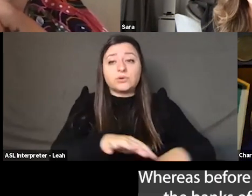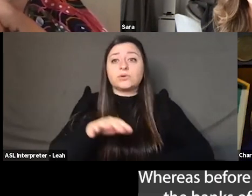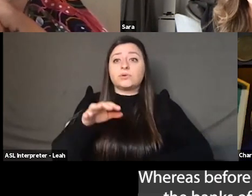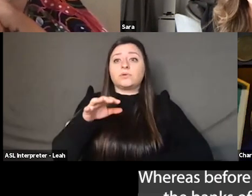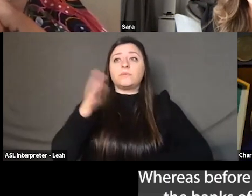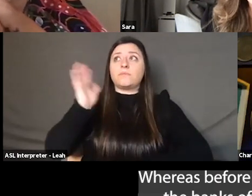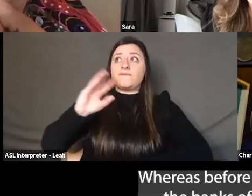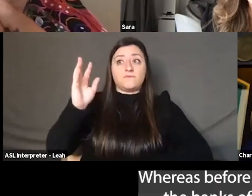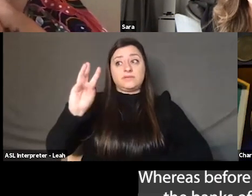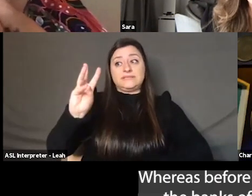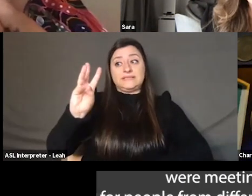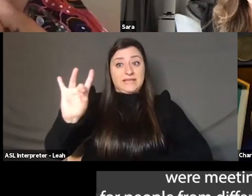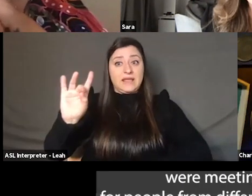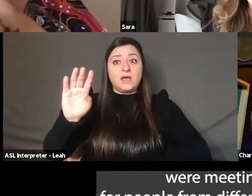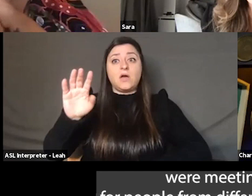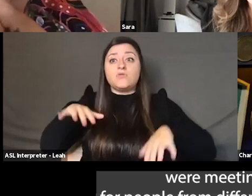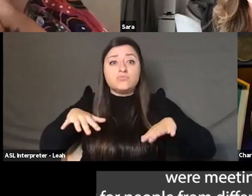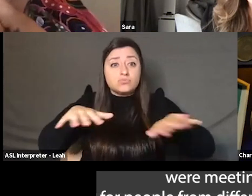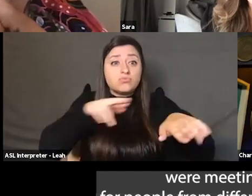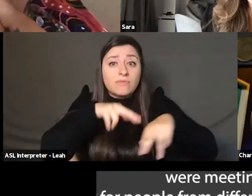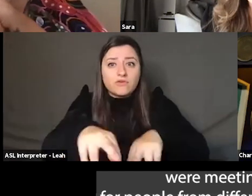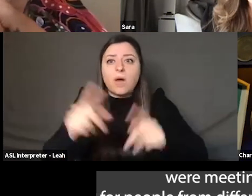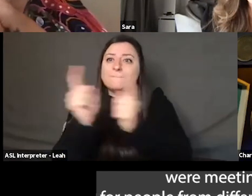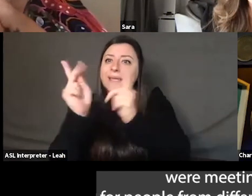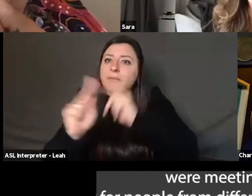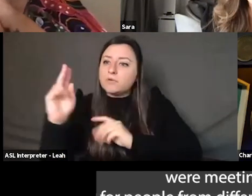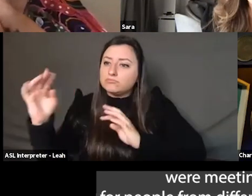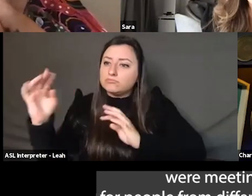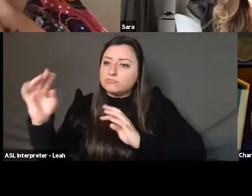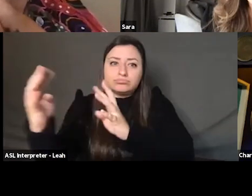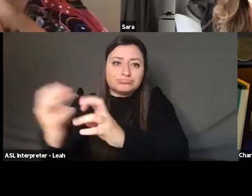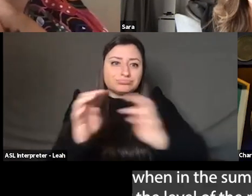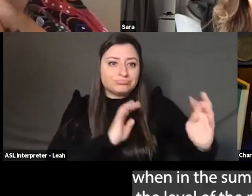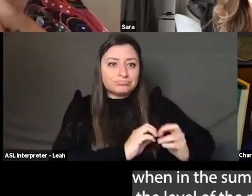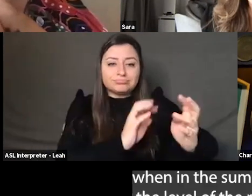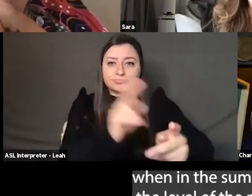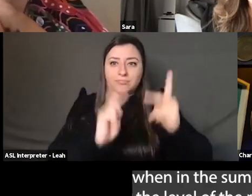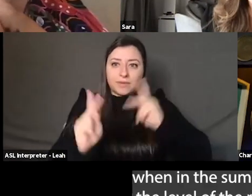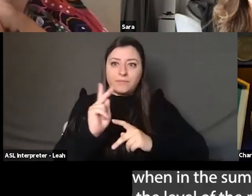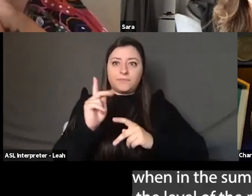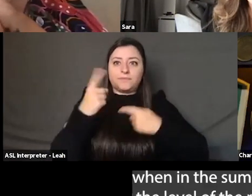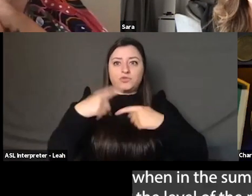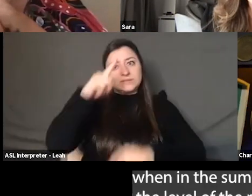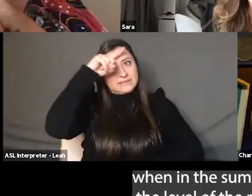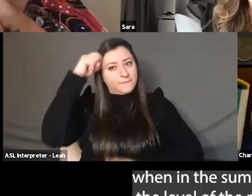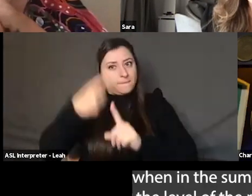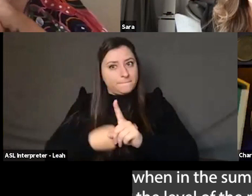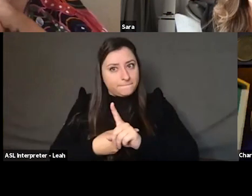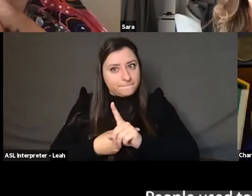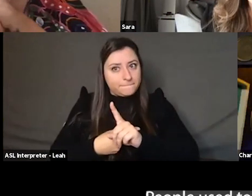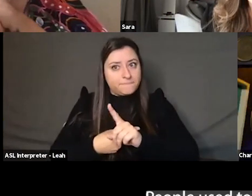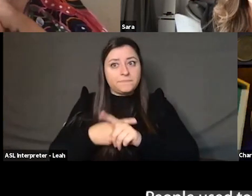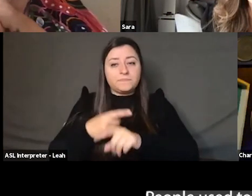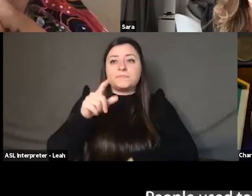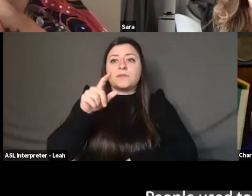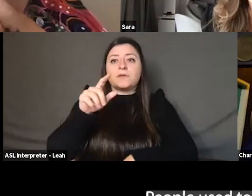before 68, the banks of the river were a meeting space for people from different communities. In the summer months, the level of the river was low.